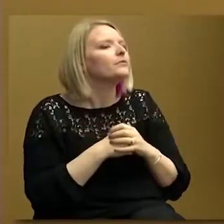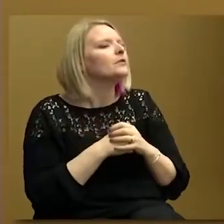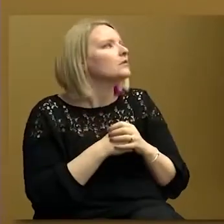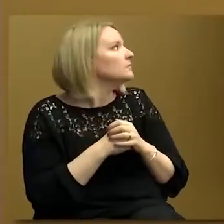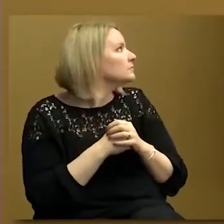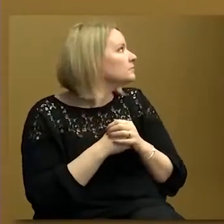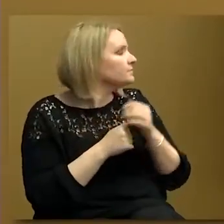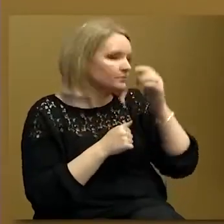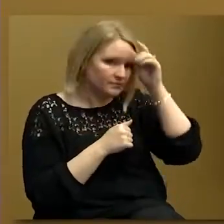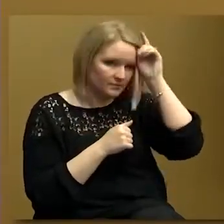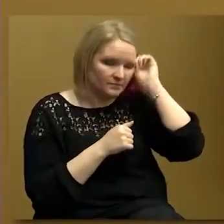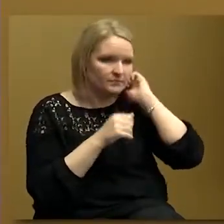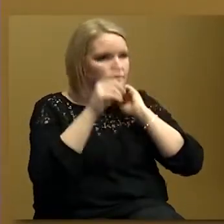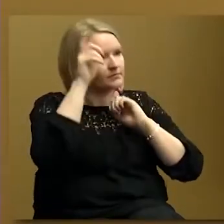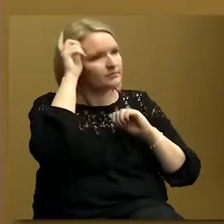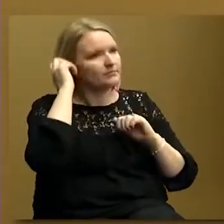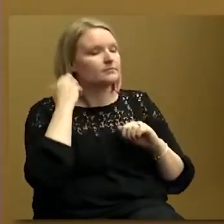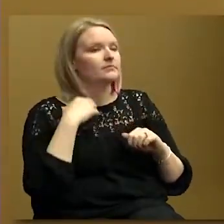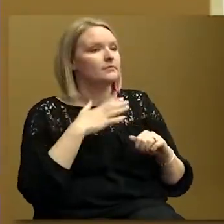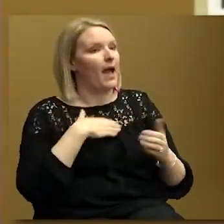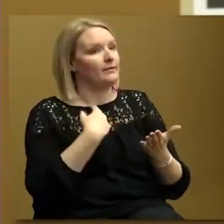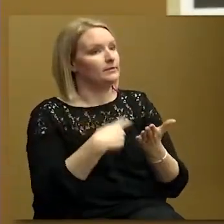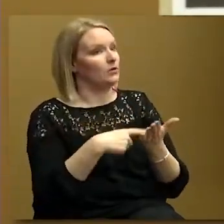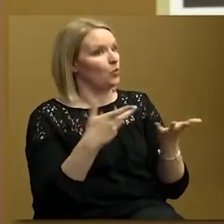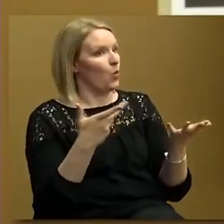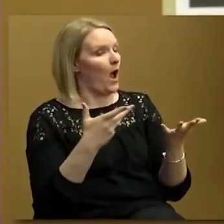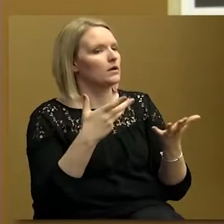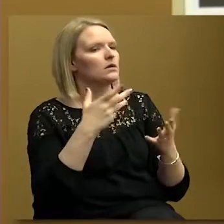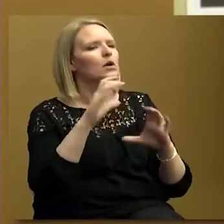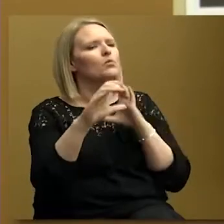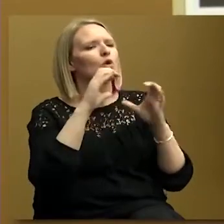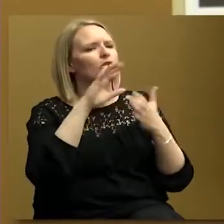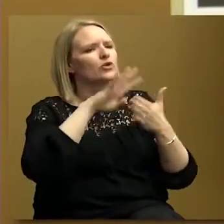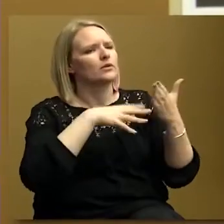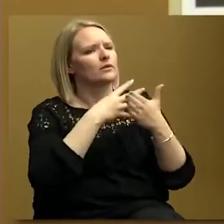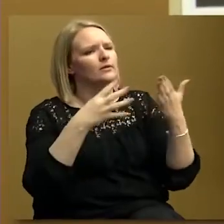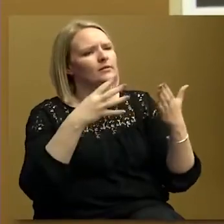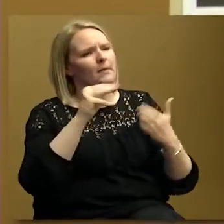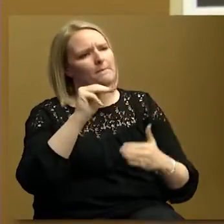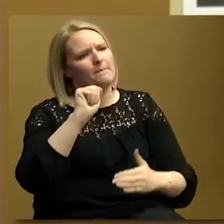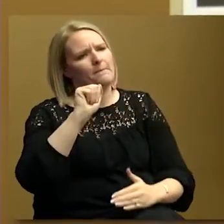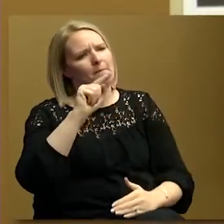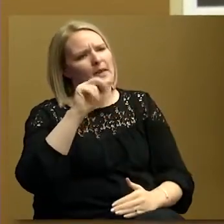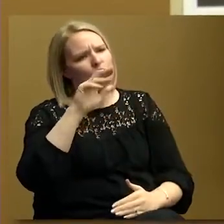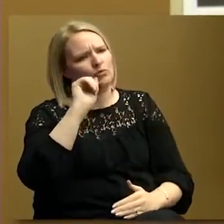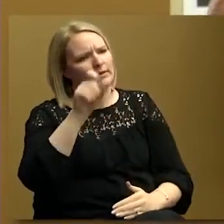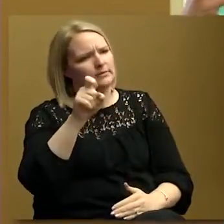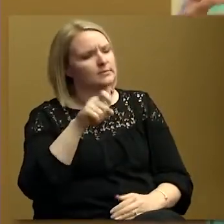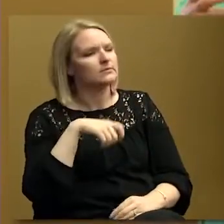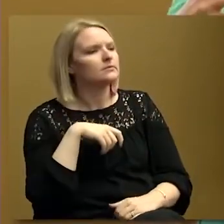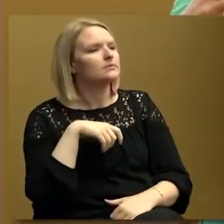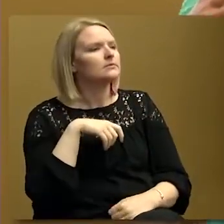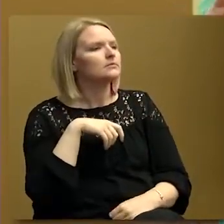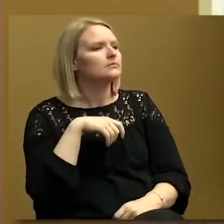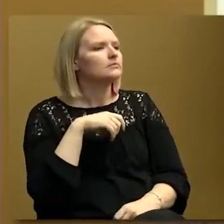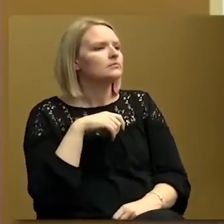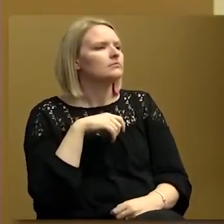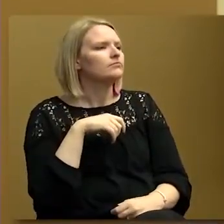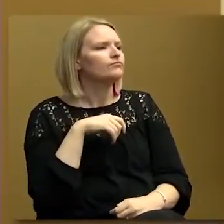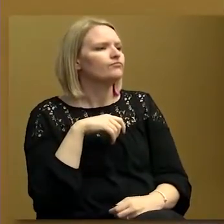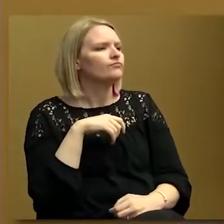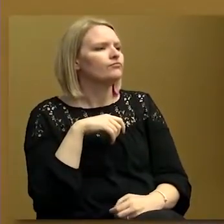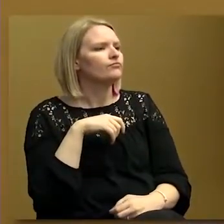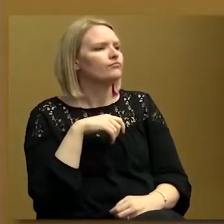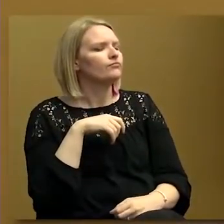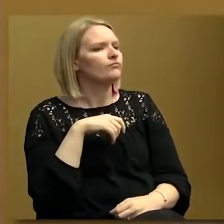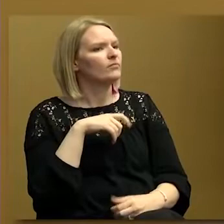So I'm here to talk about the communication matrix. And when I first talked